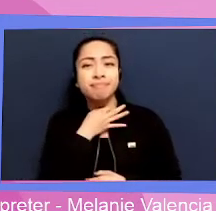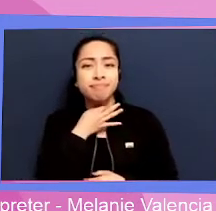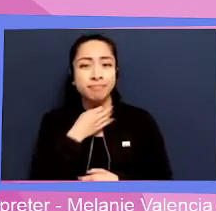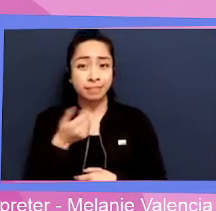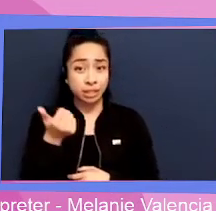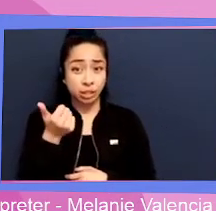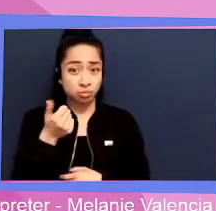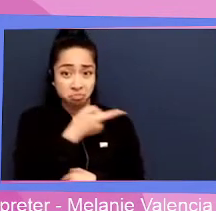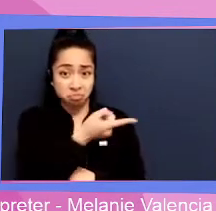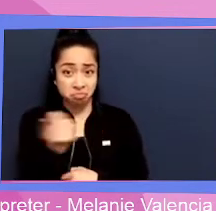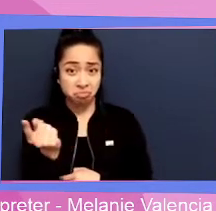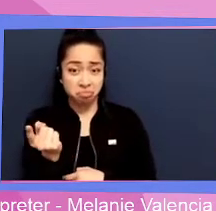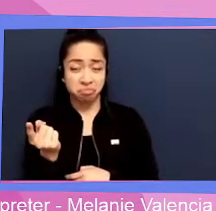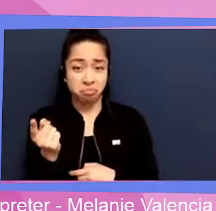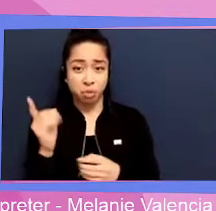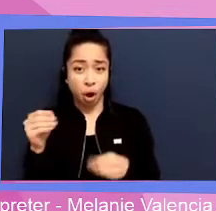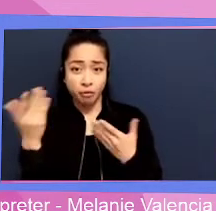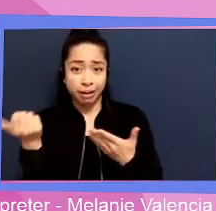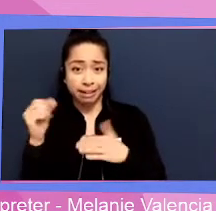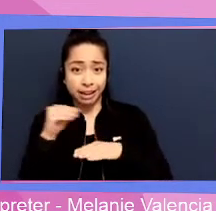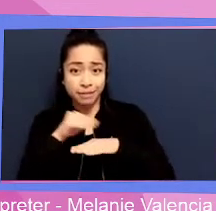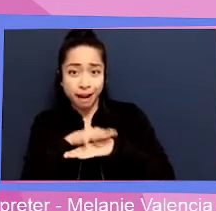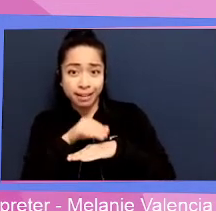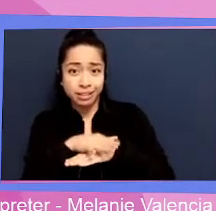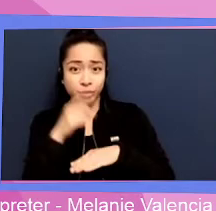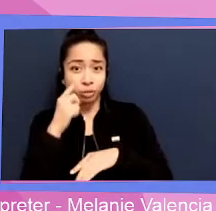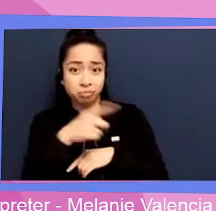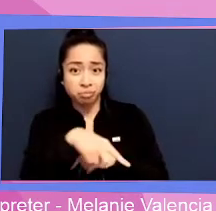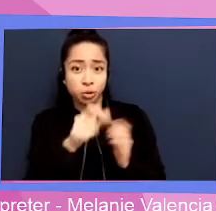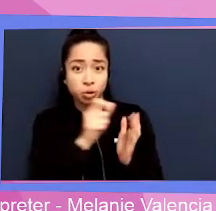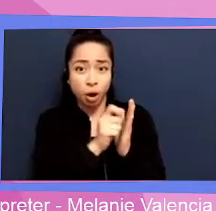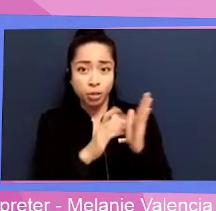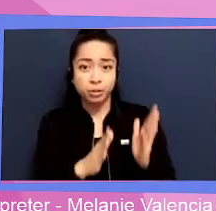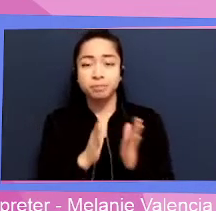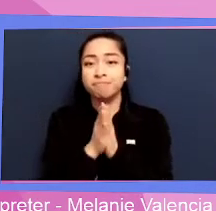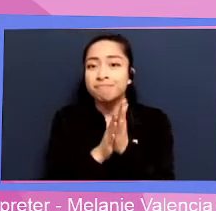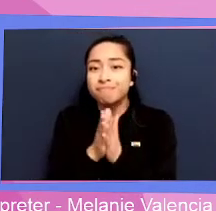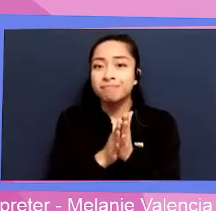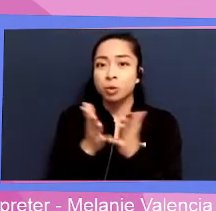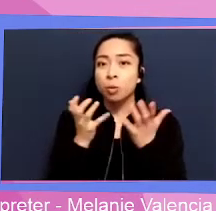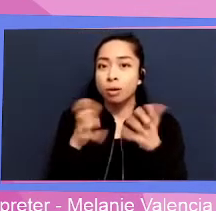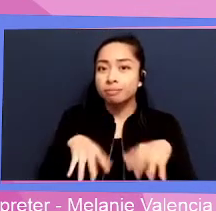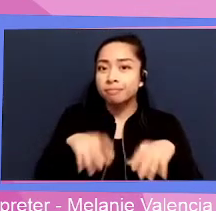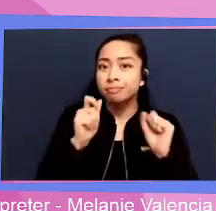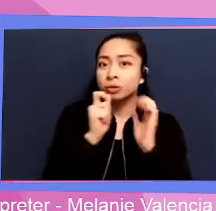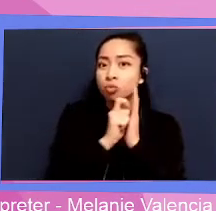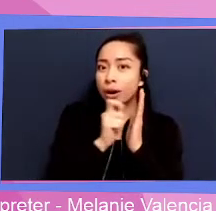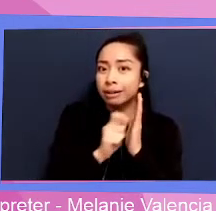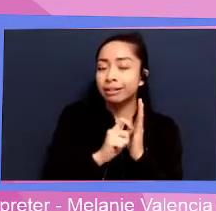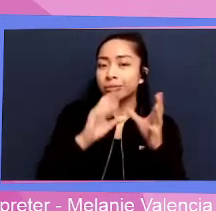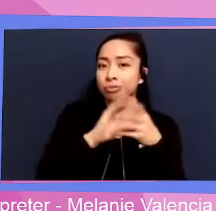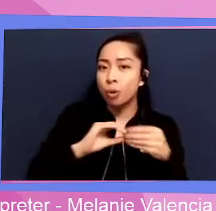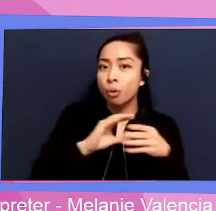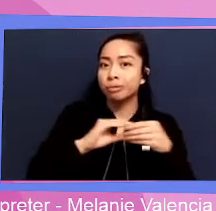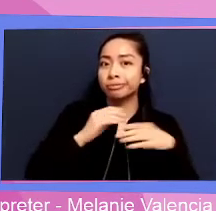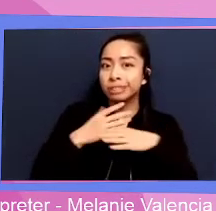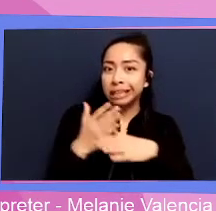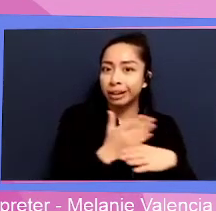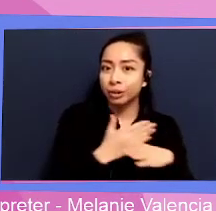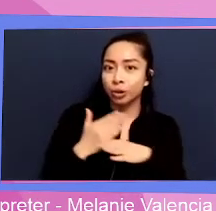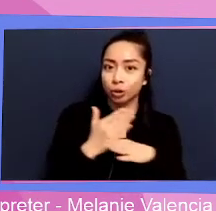to get into storytelling, into writing as queer people? Do you have